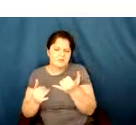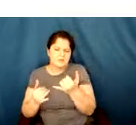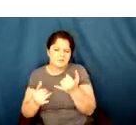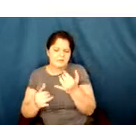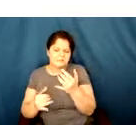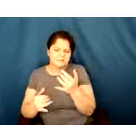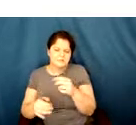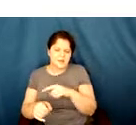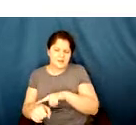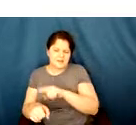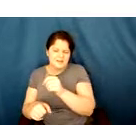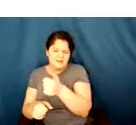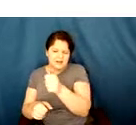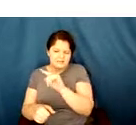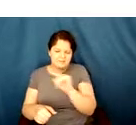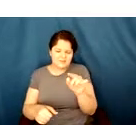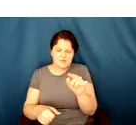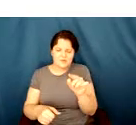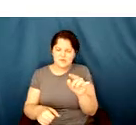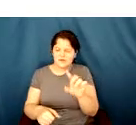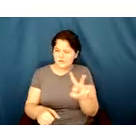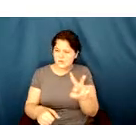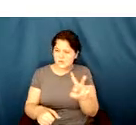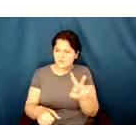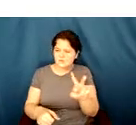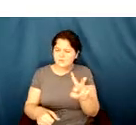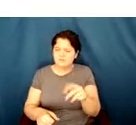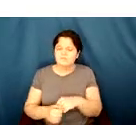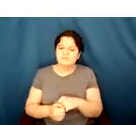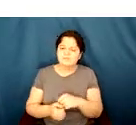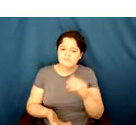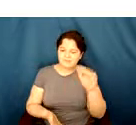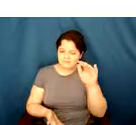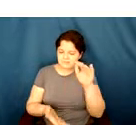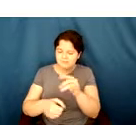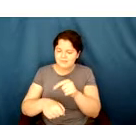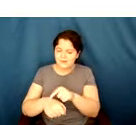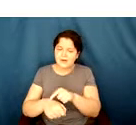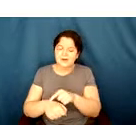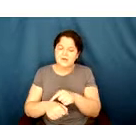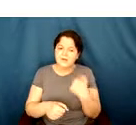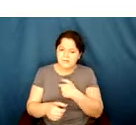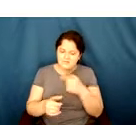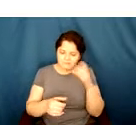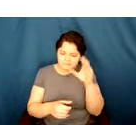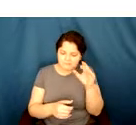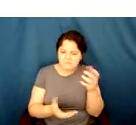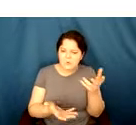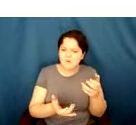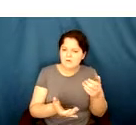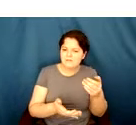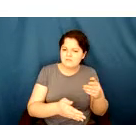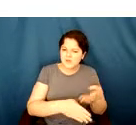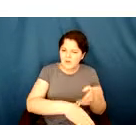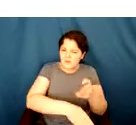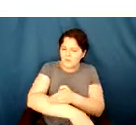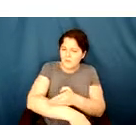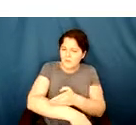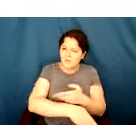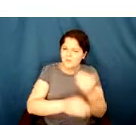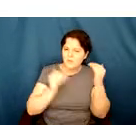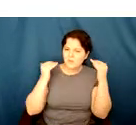p.m. And we are working diligently to seek solutions to reduce the noise impacts while keeping the